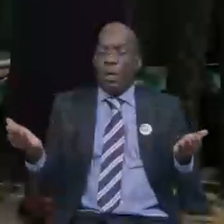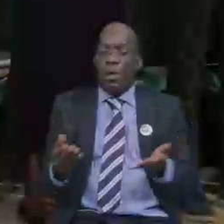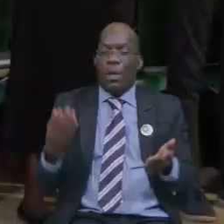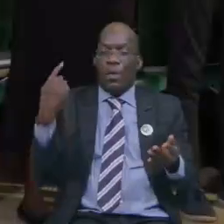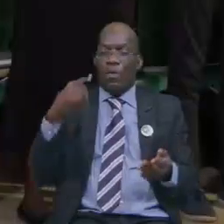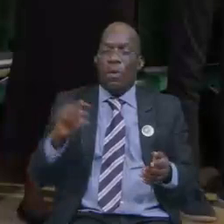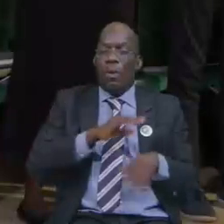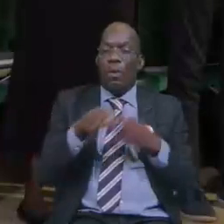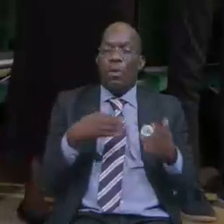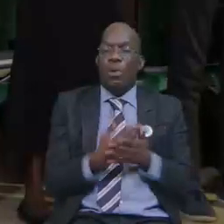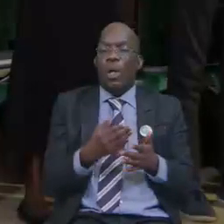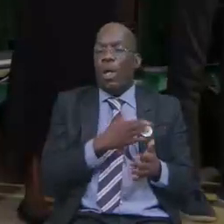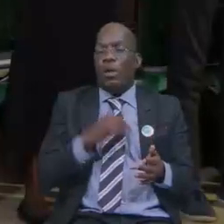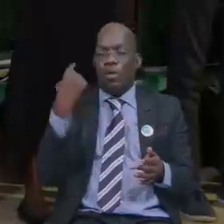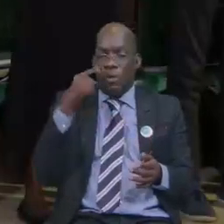everyone.